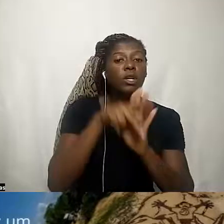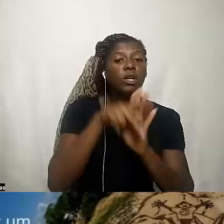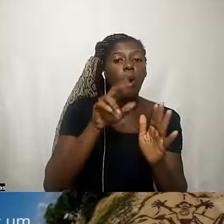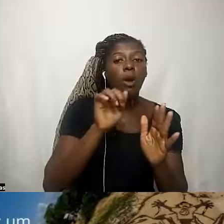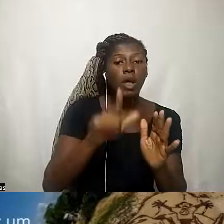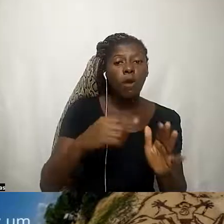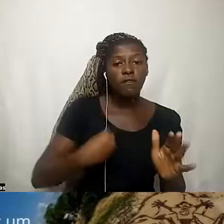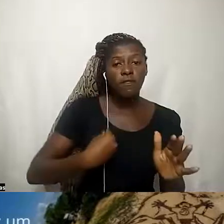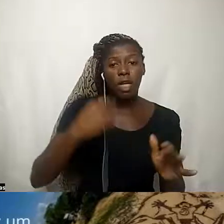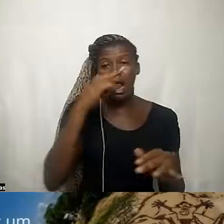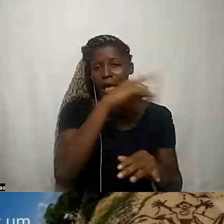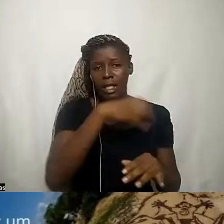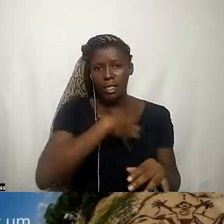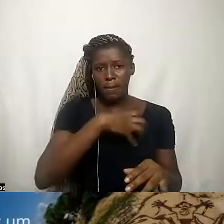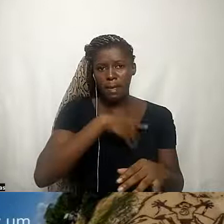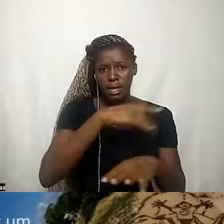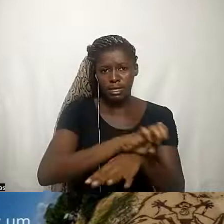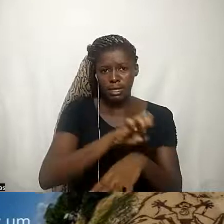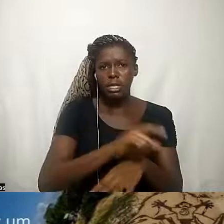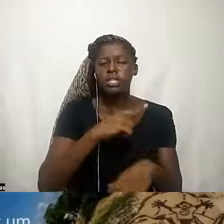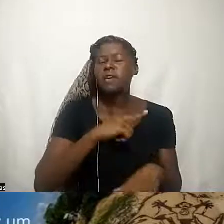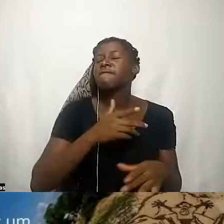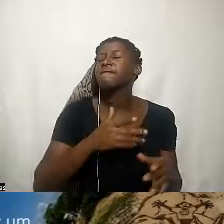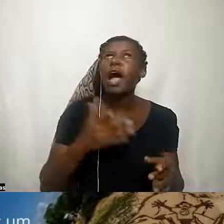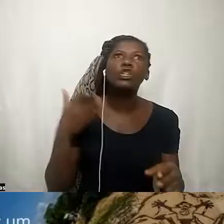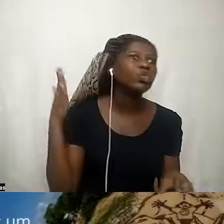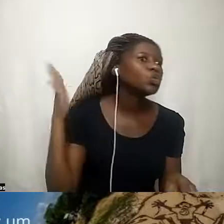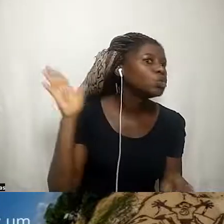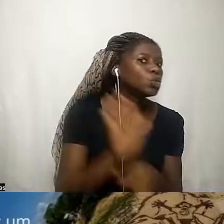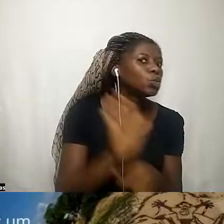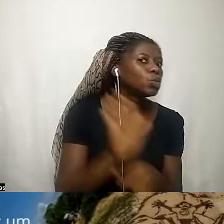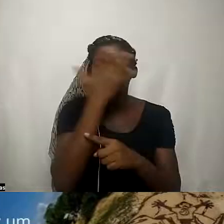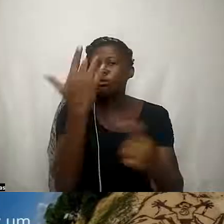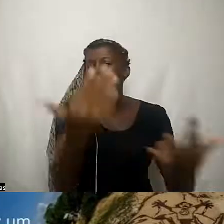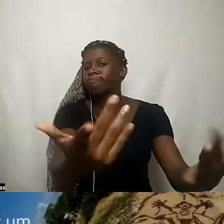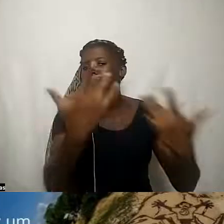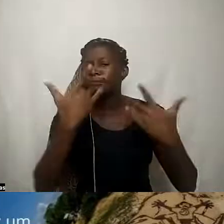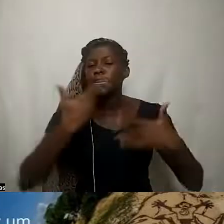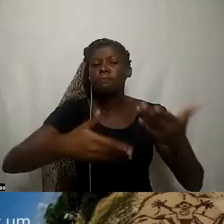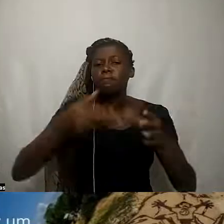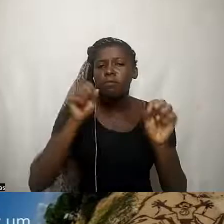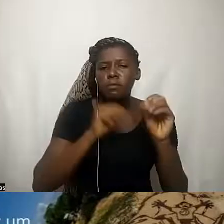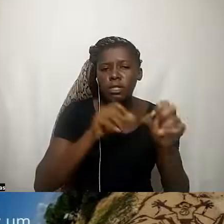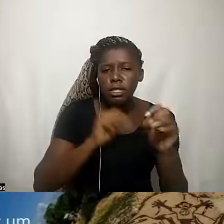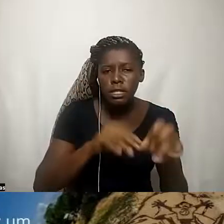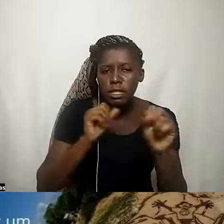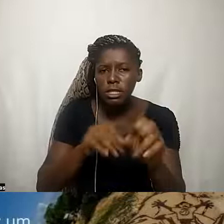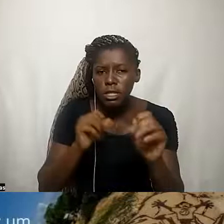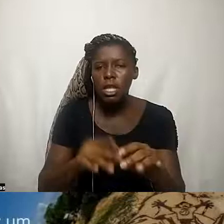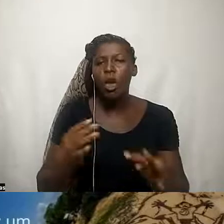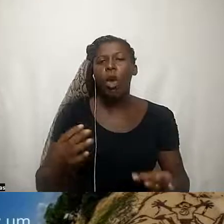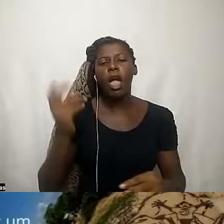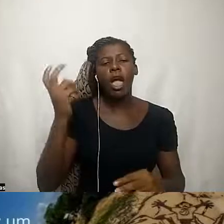in the south of the state of Bahia participates in councils of the cities to help